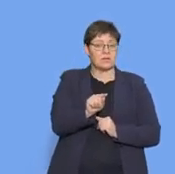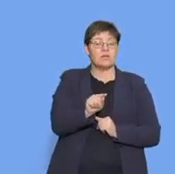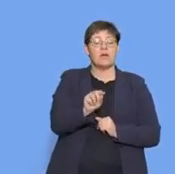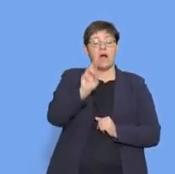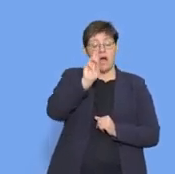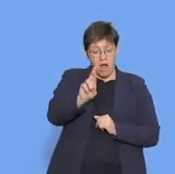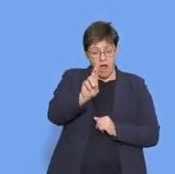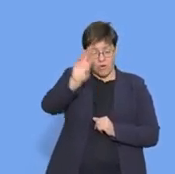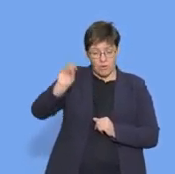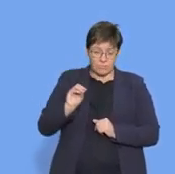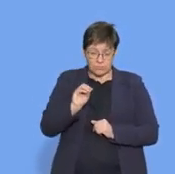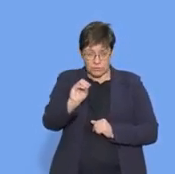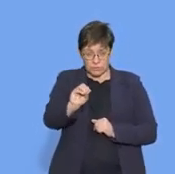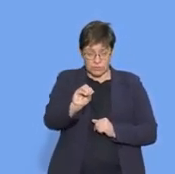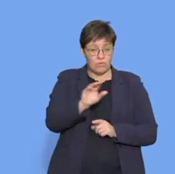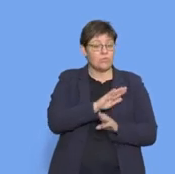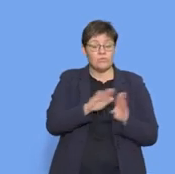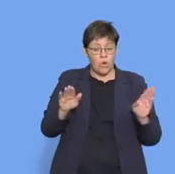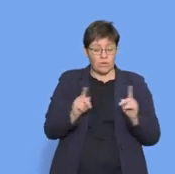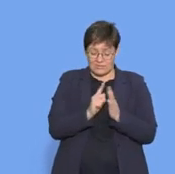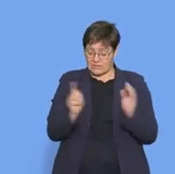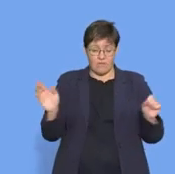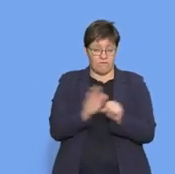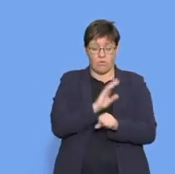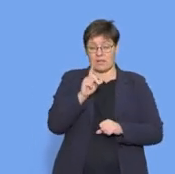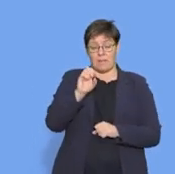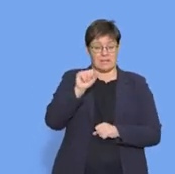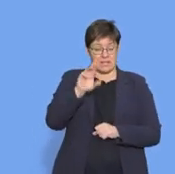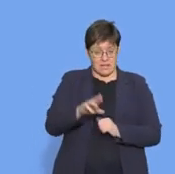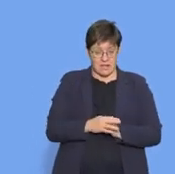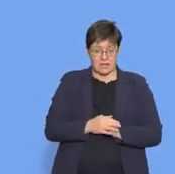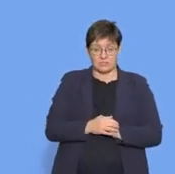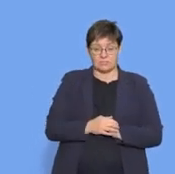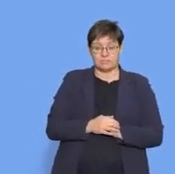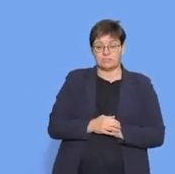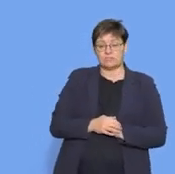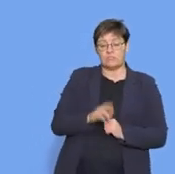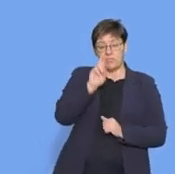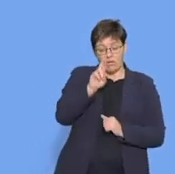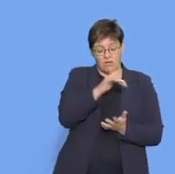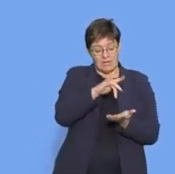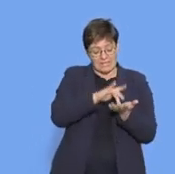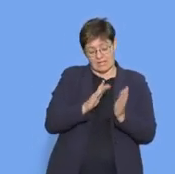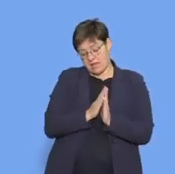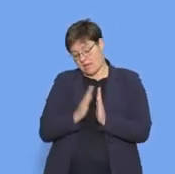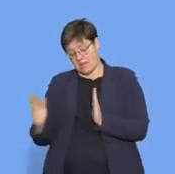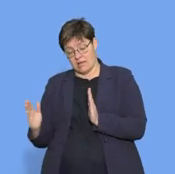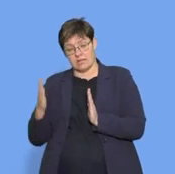sure that you substitute in your radius and you don't substitute in the diameter, because I know that the radius goes from the